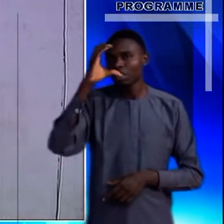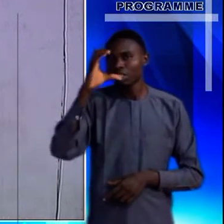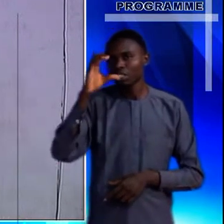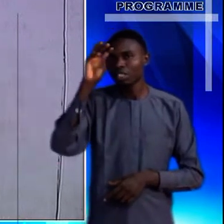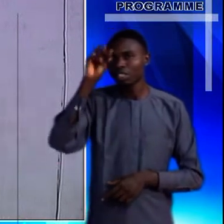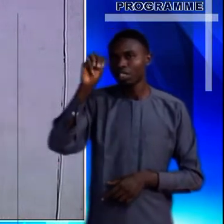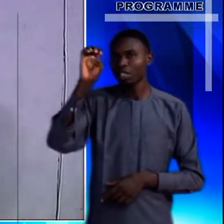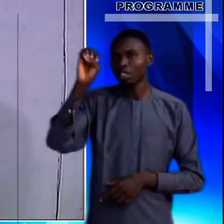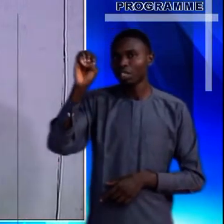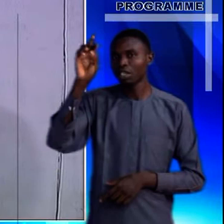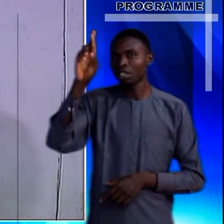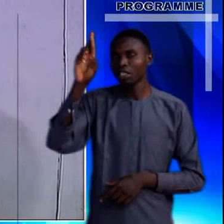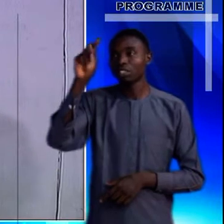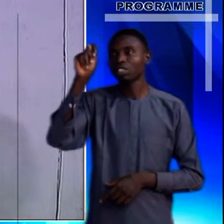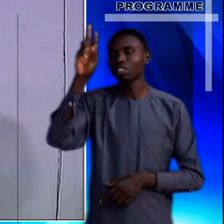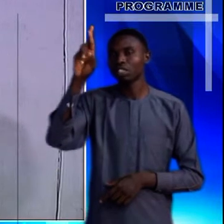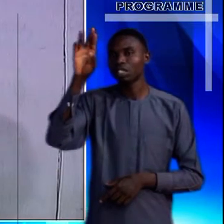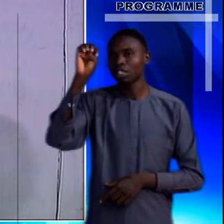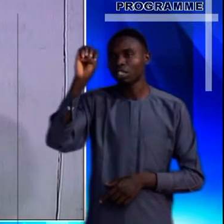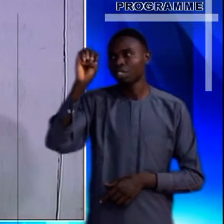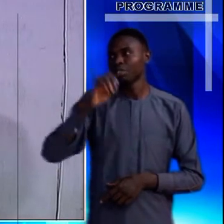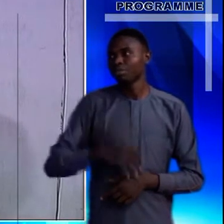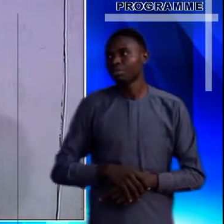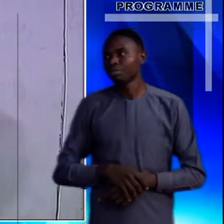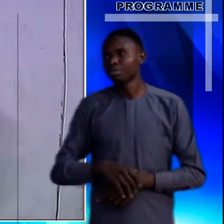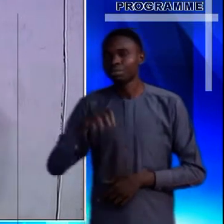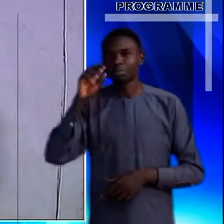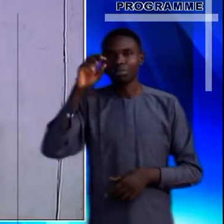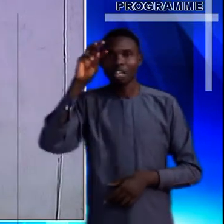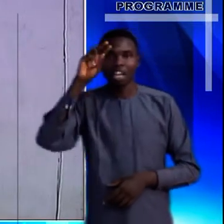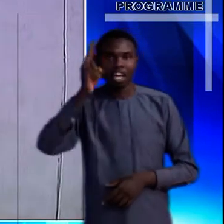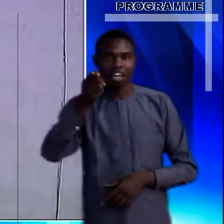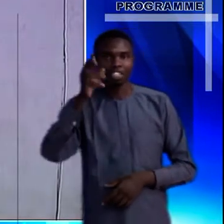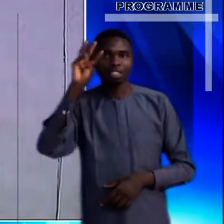hectometer, which has a symbol of HM.